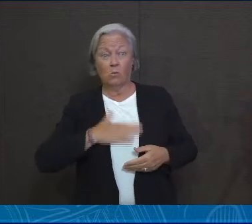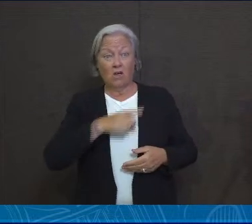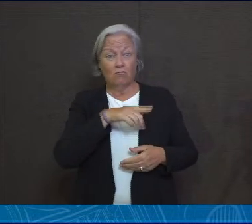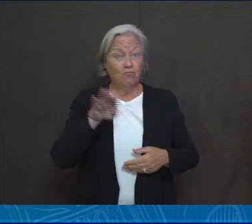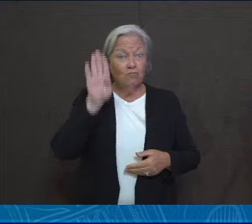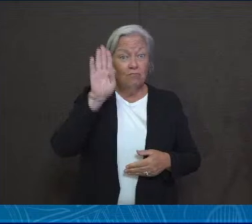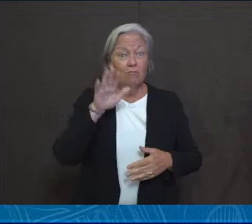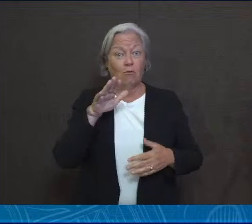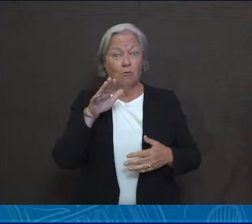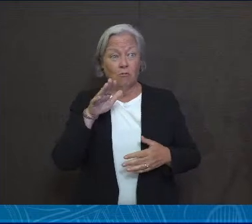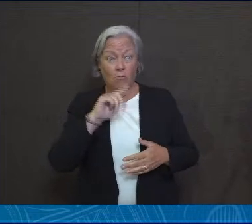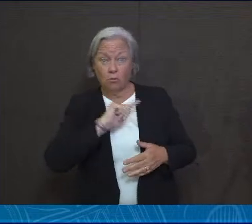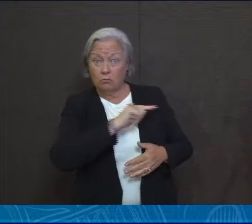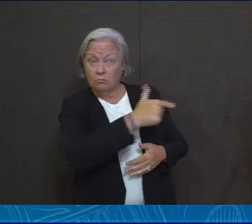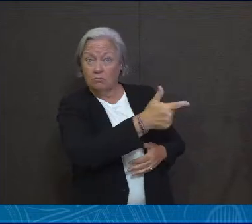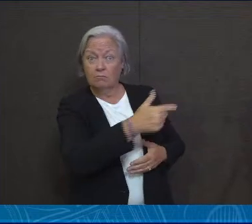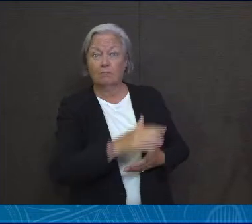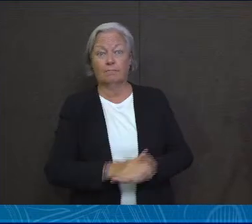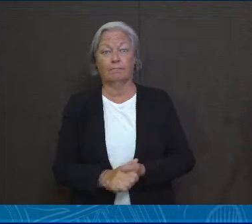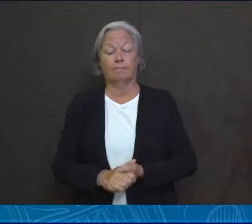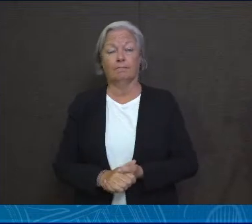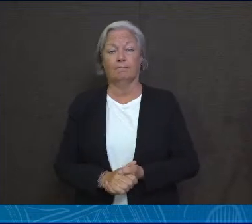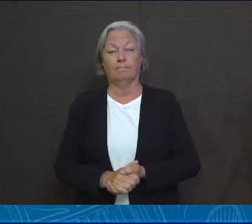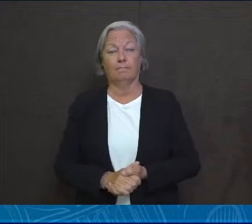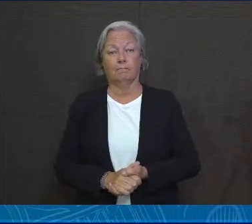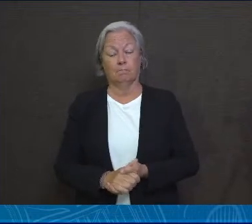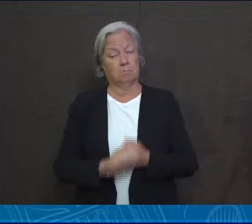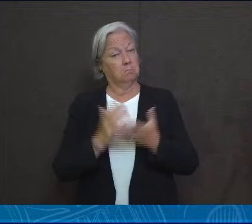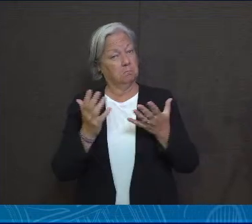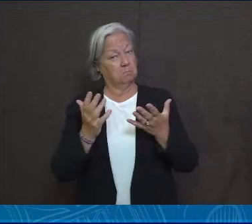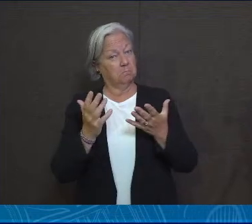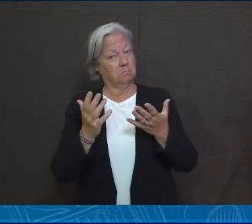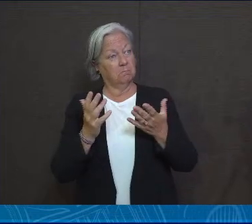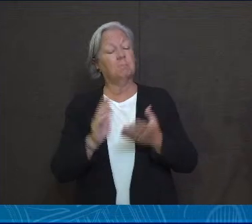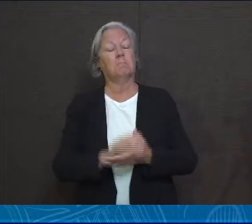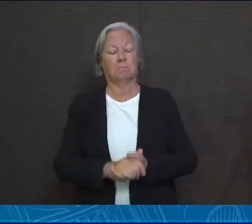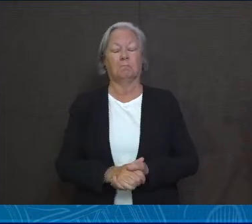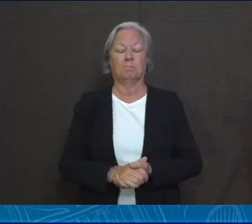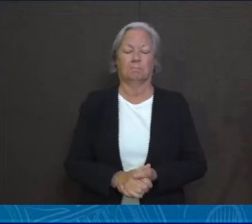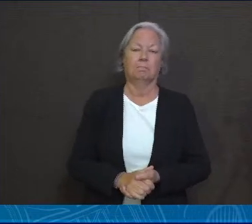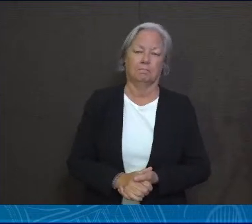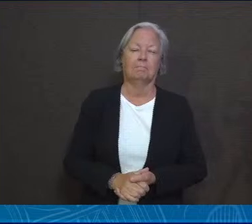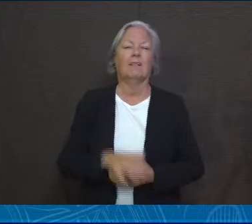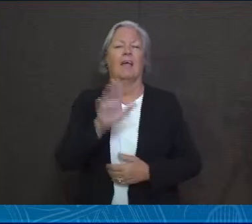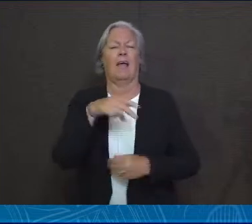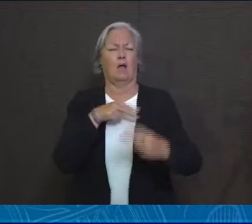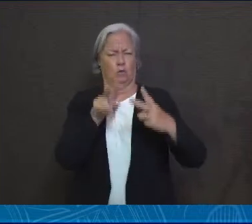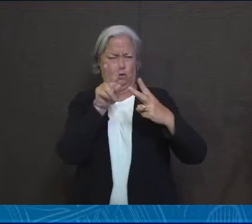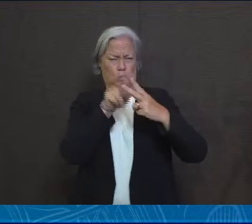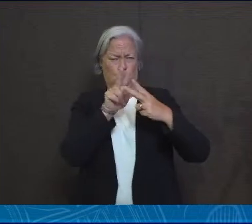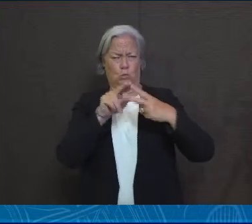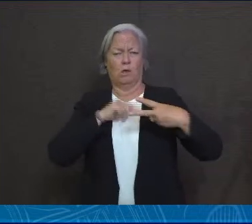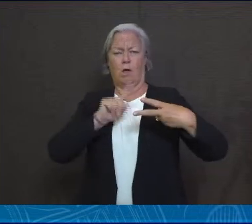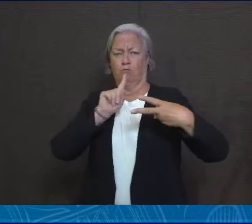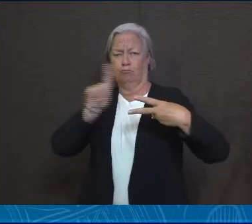Professor? Okay, I would point out 2 points. One